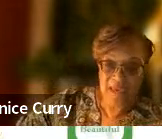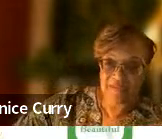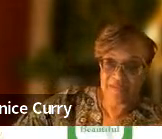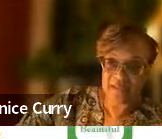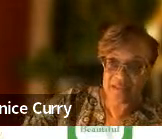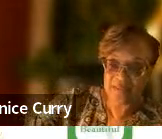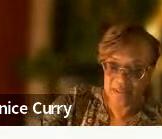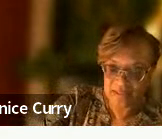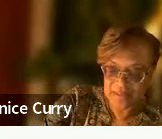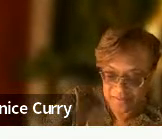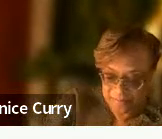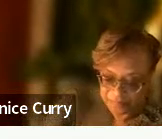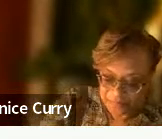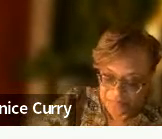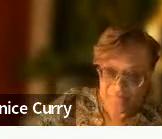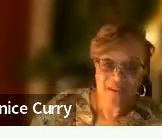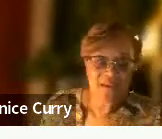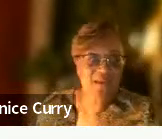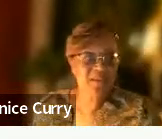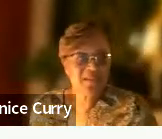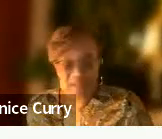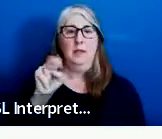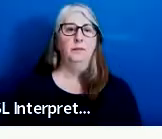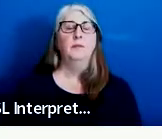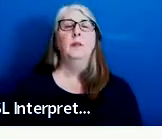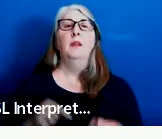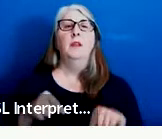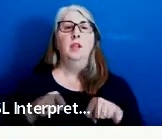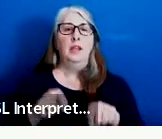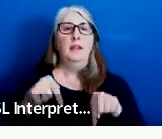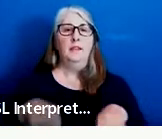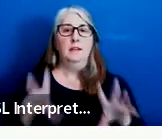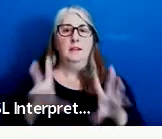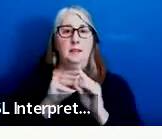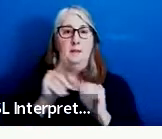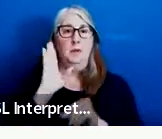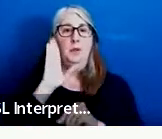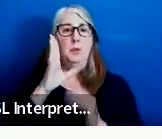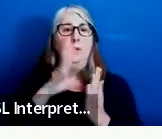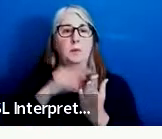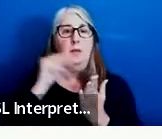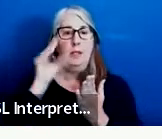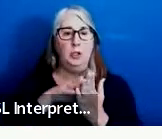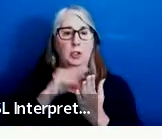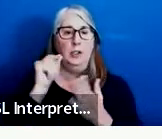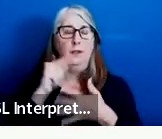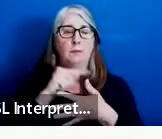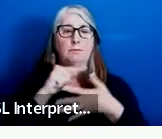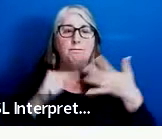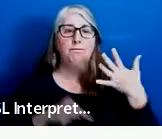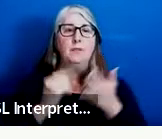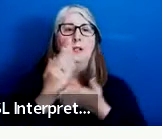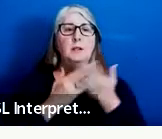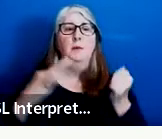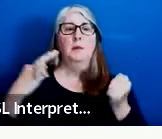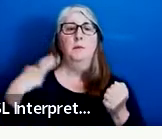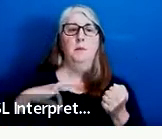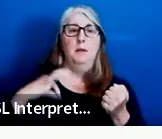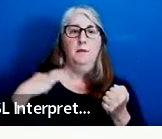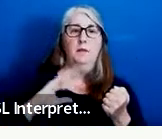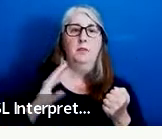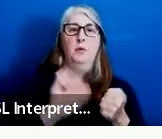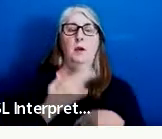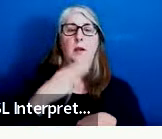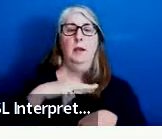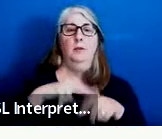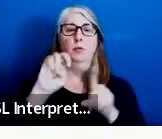We're going to advance, please. In this seminar, you will learn some of the benefits to our